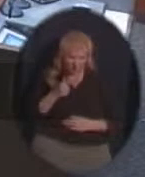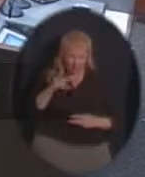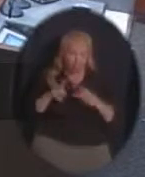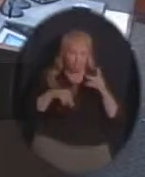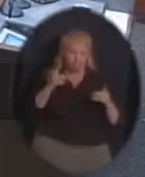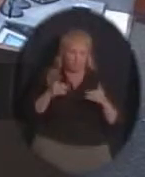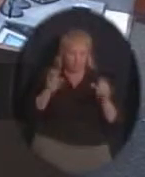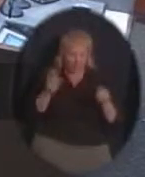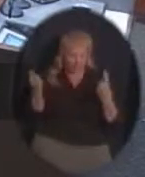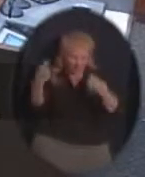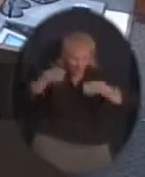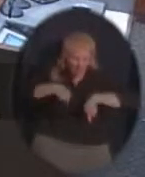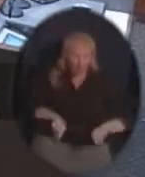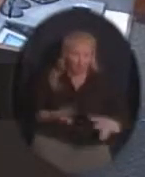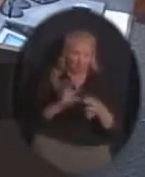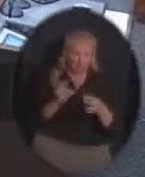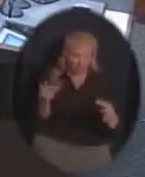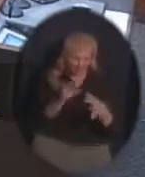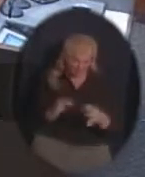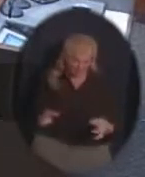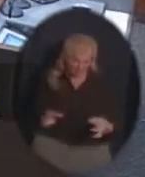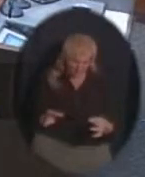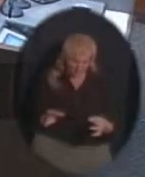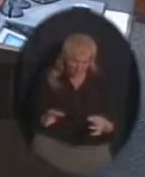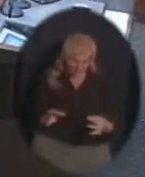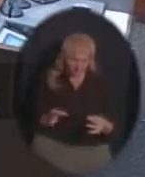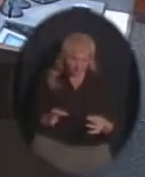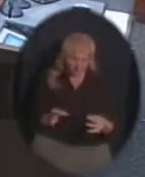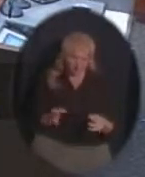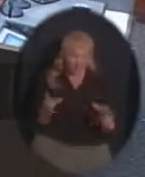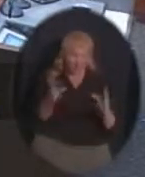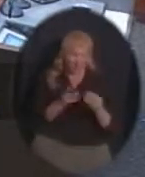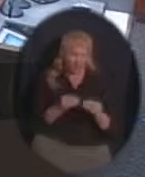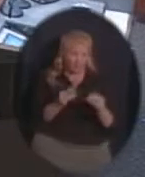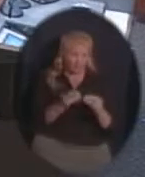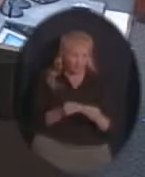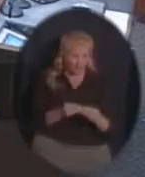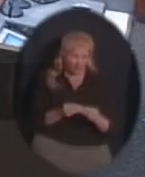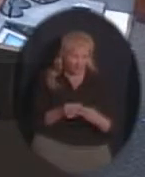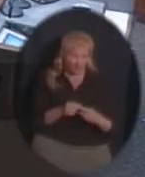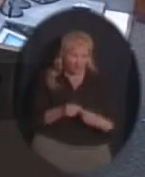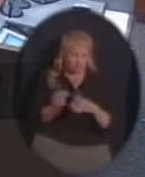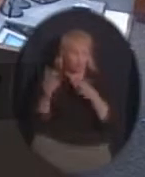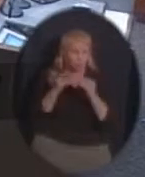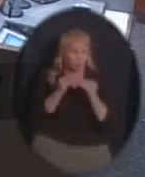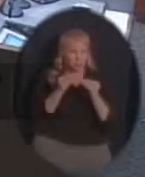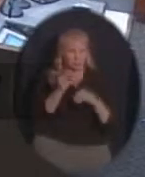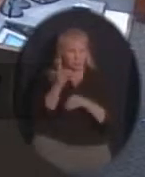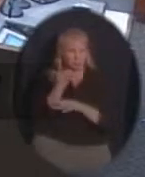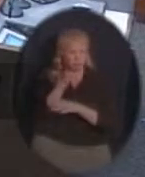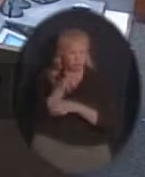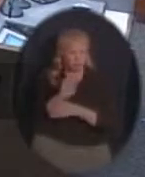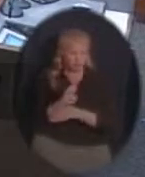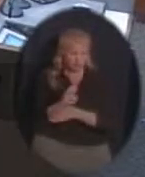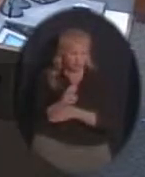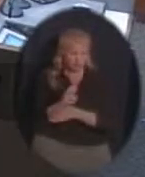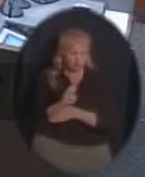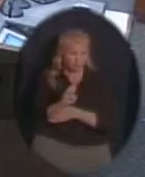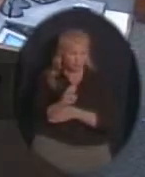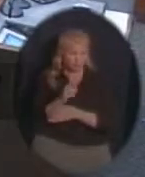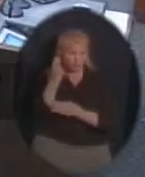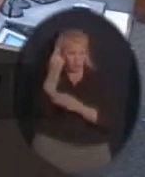comments. A motion to approve notice of hearing for publication and to set a special meeting date and time for